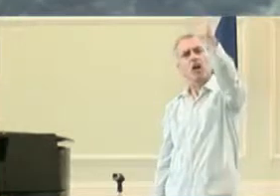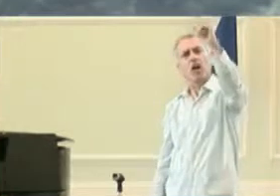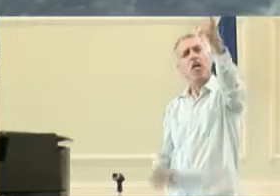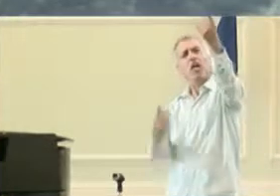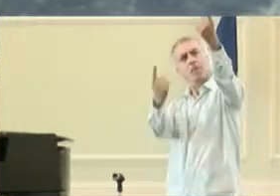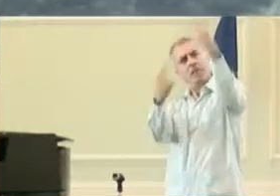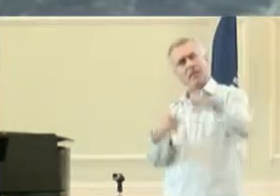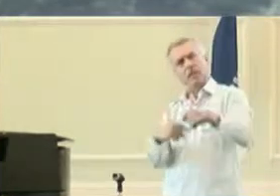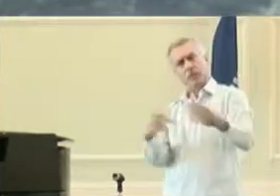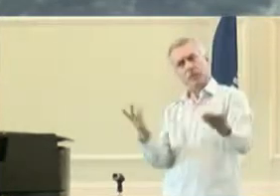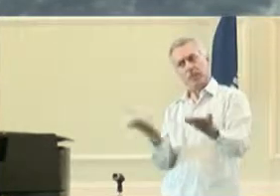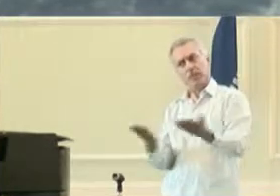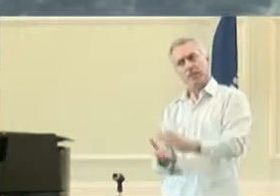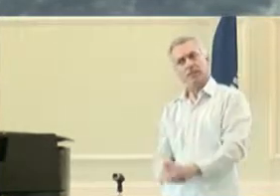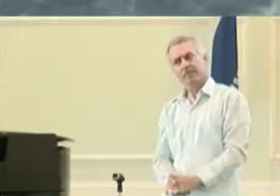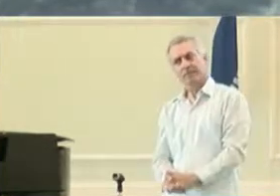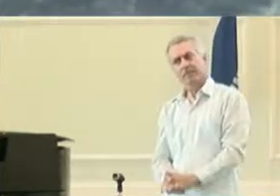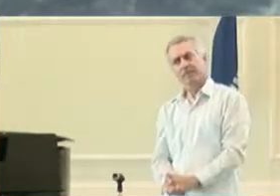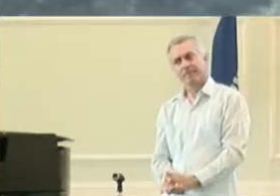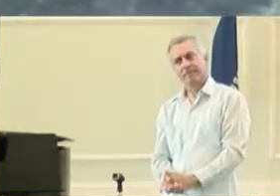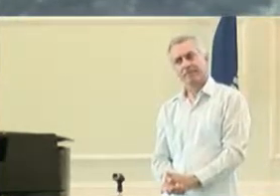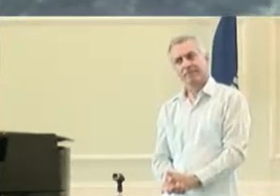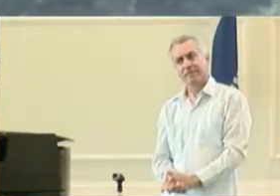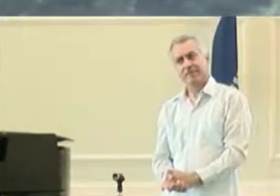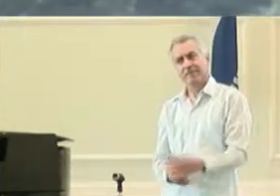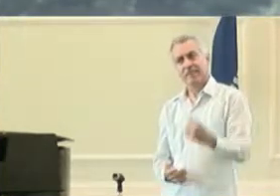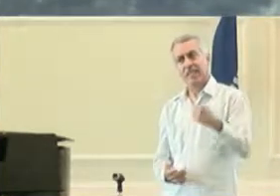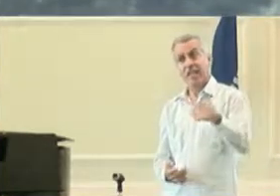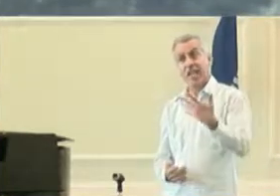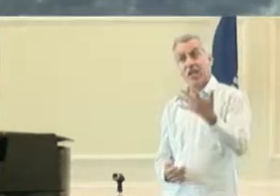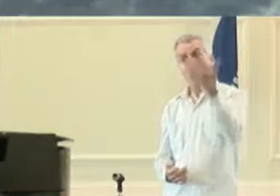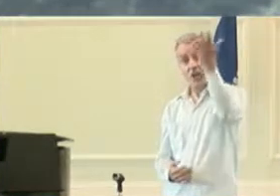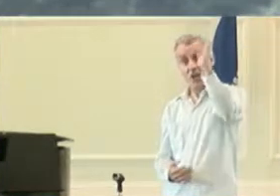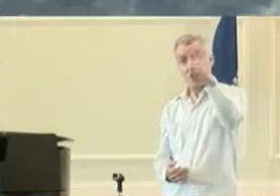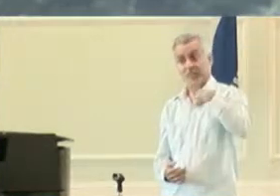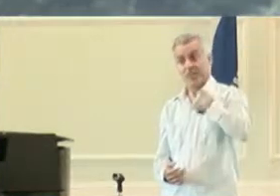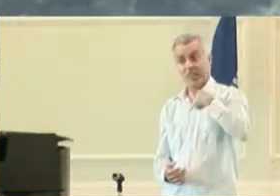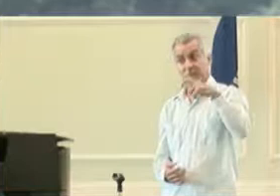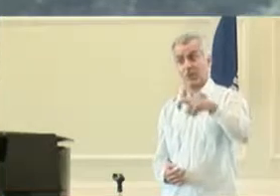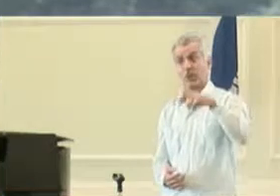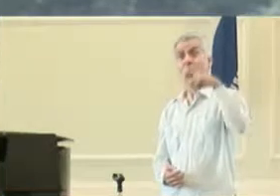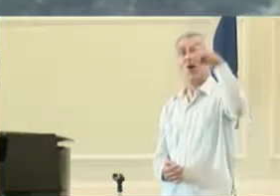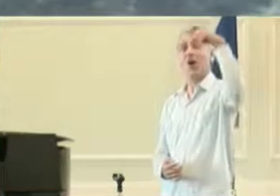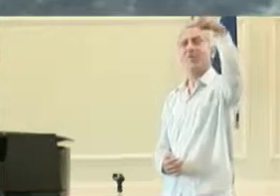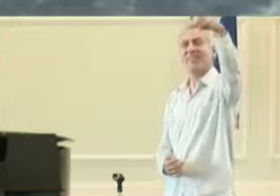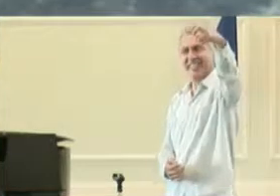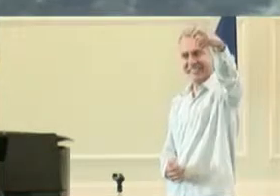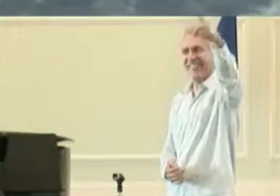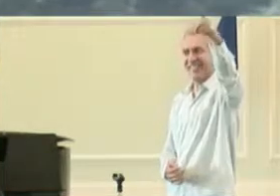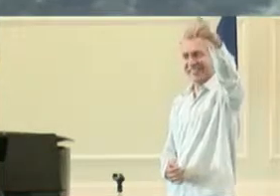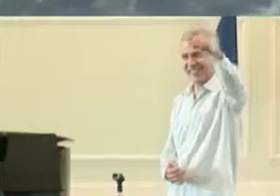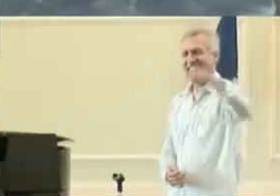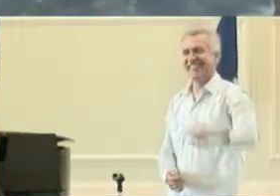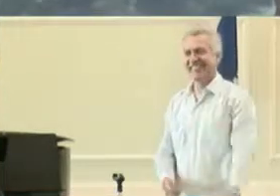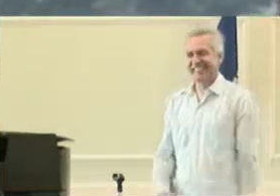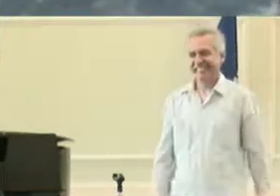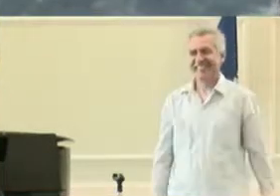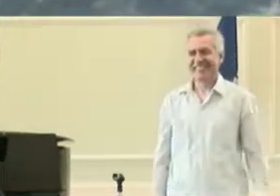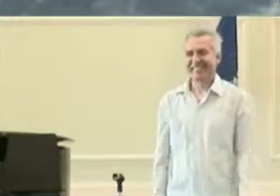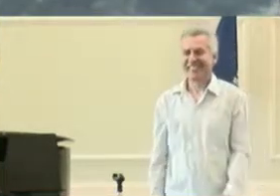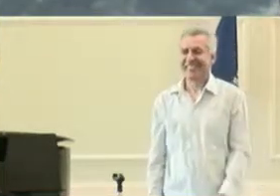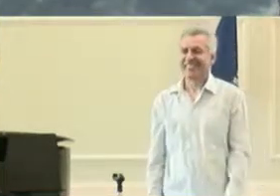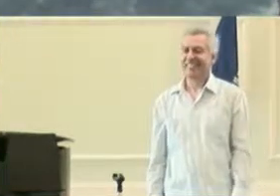But God wants us to come up to his level. Amen? And what a privilege we have when we